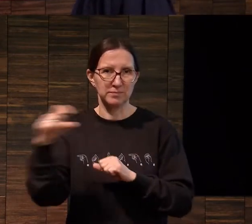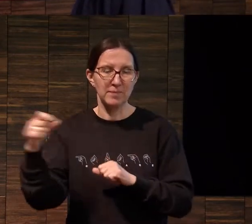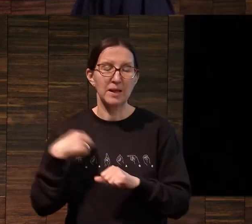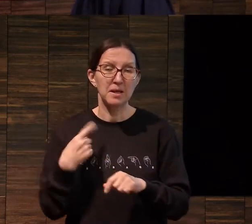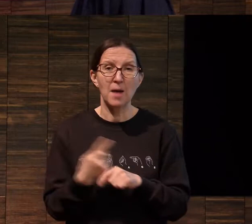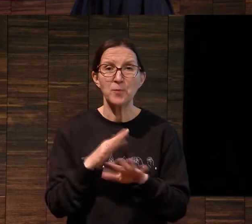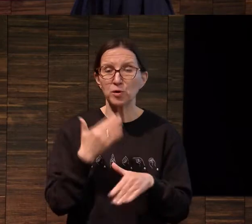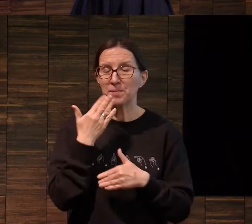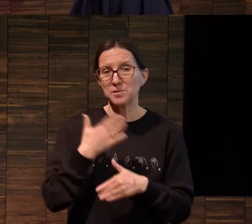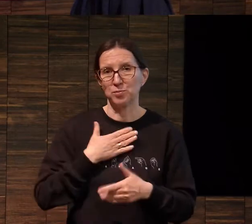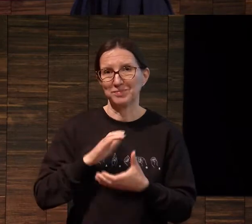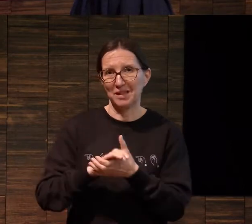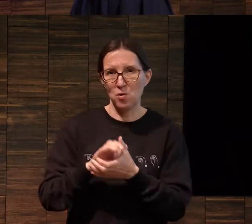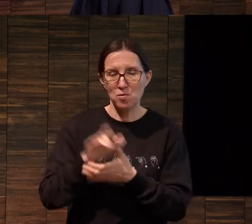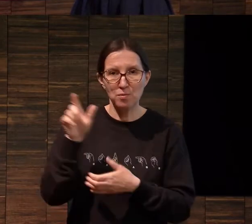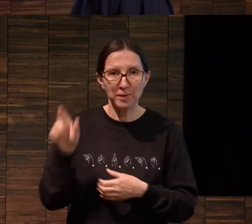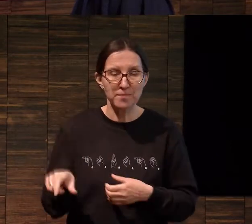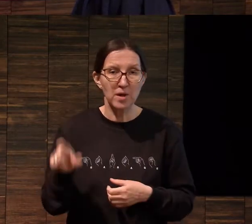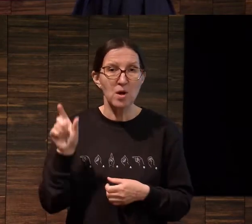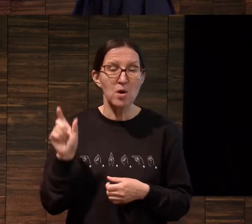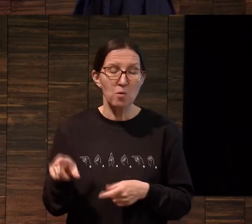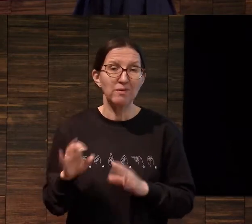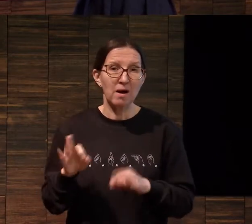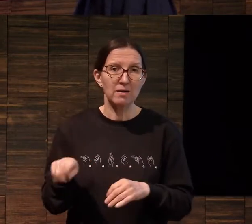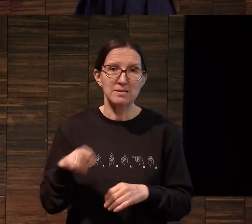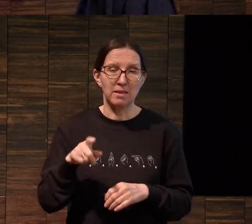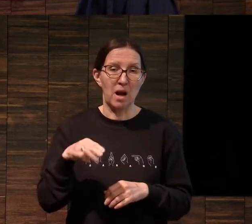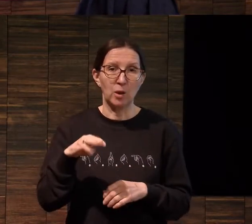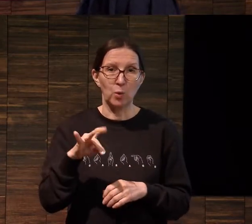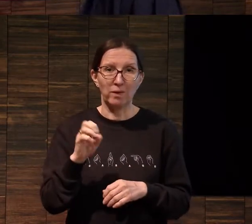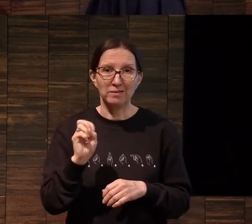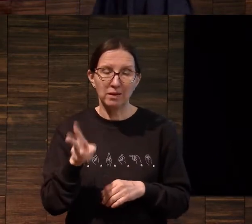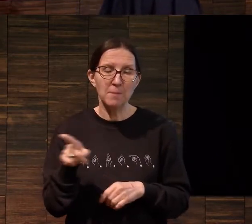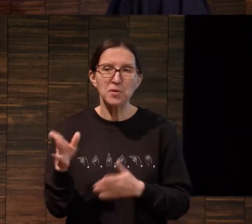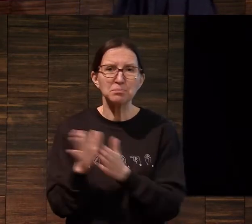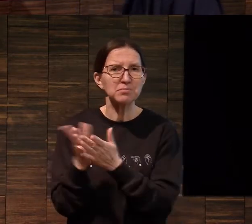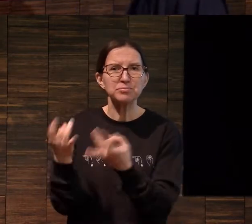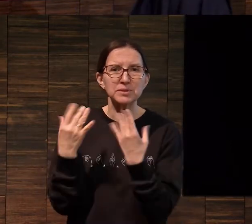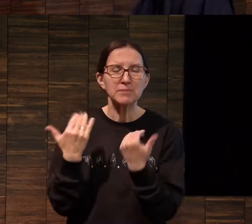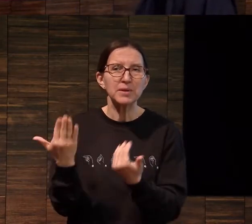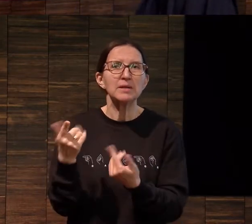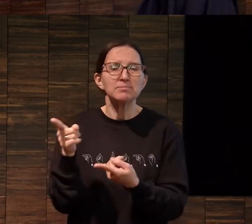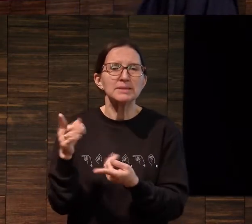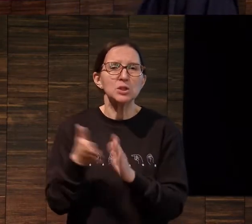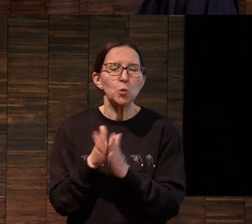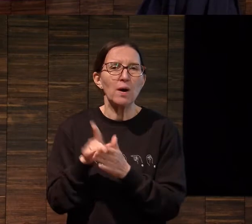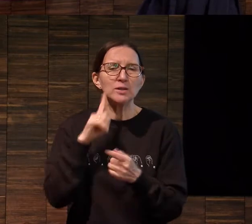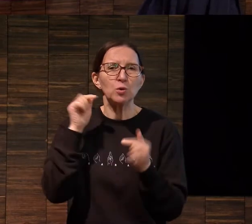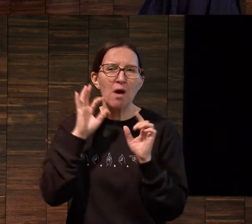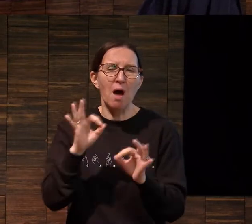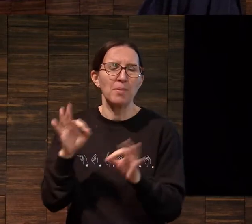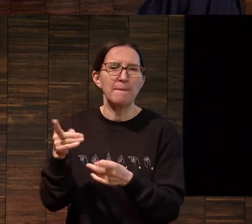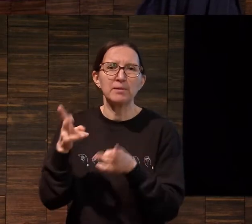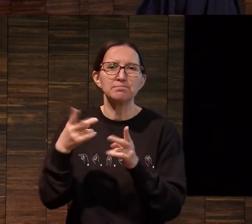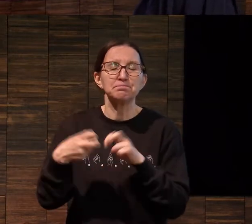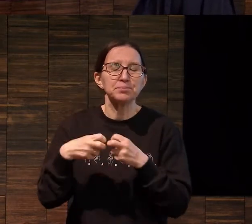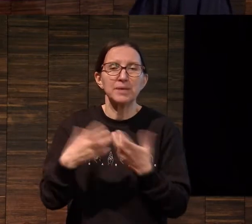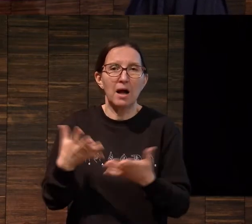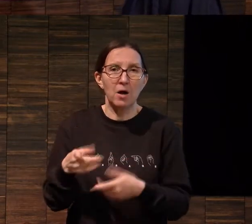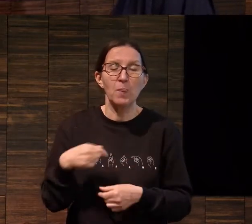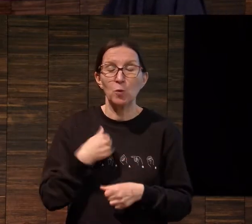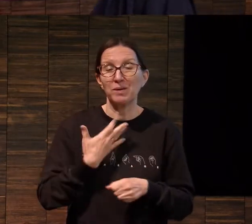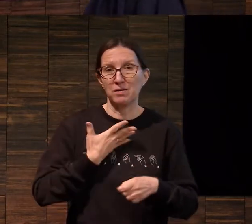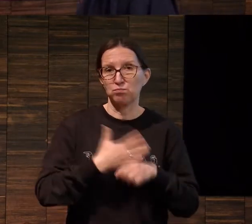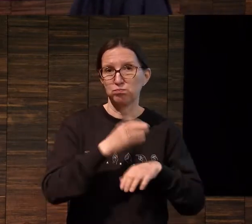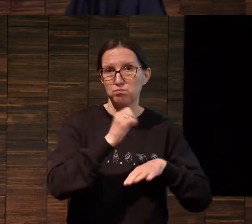just by color. I asked a friend of mine once, who is colorblind, to show me